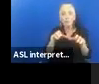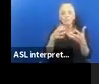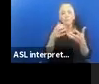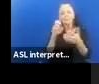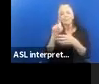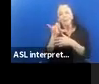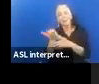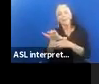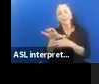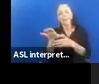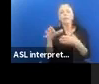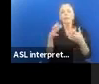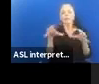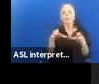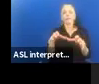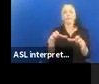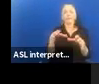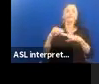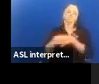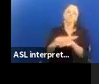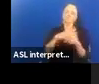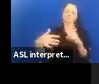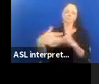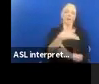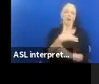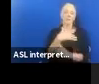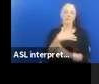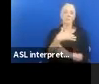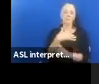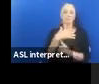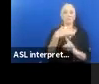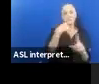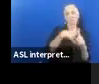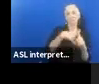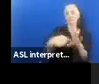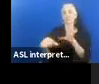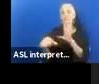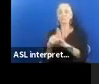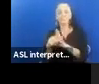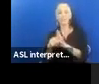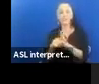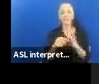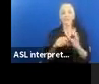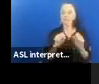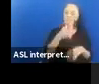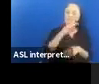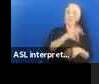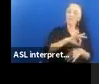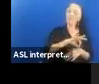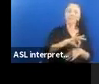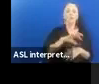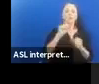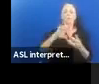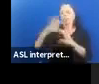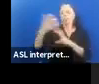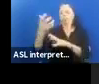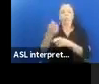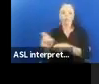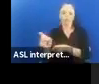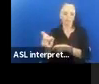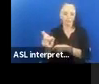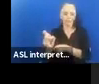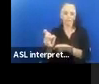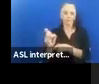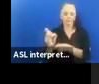ecological consequences, for better or worse. Those consequences could be beneficial or they could be harmful. The